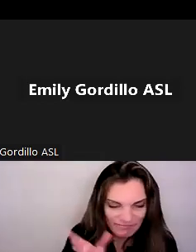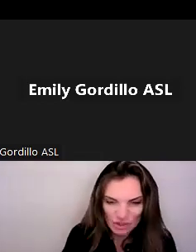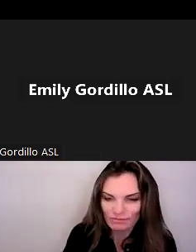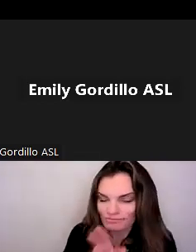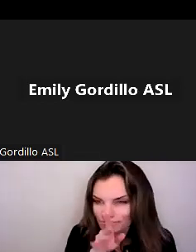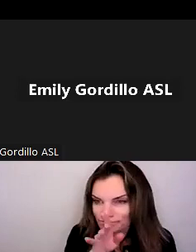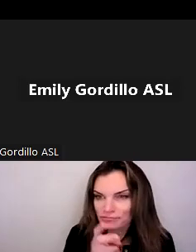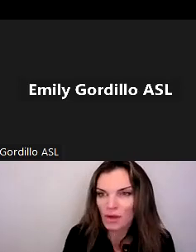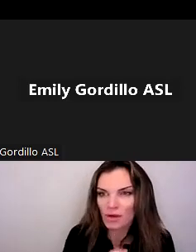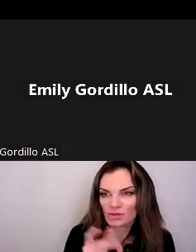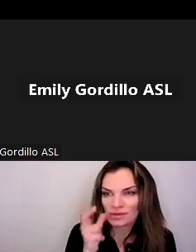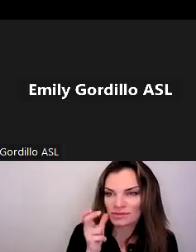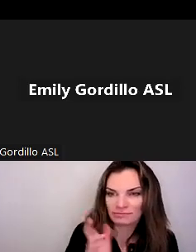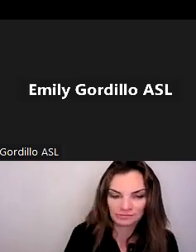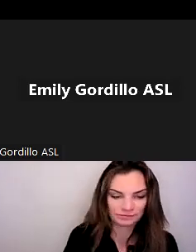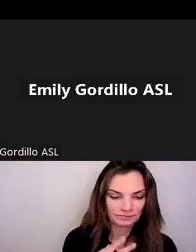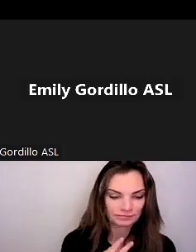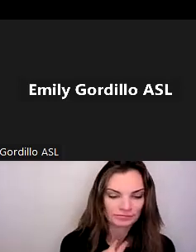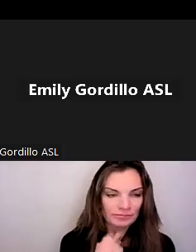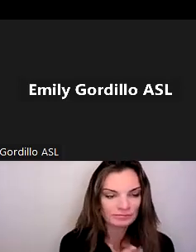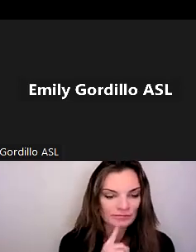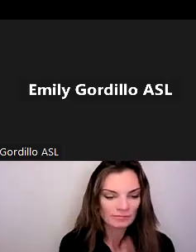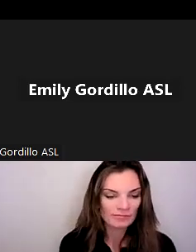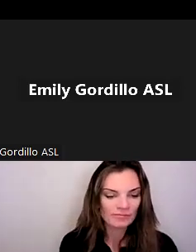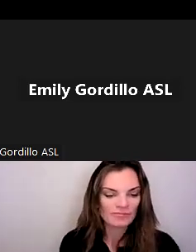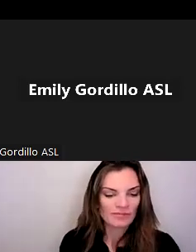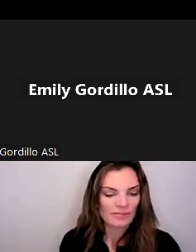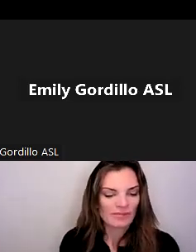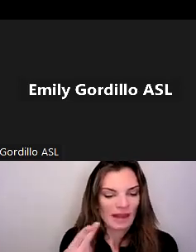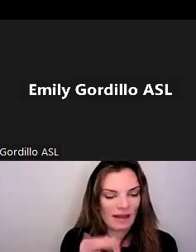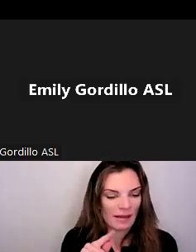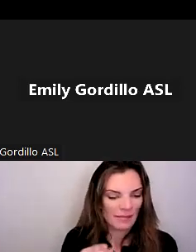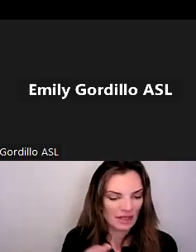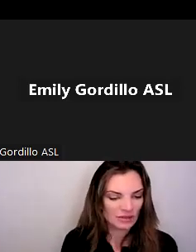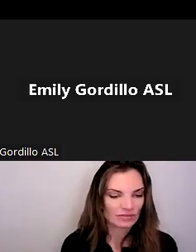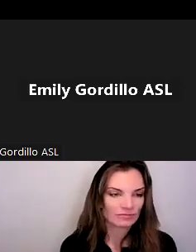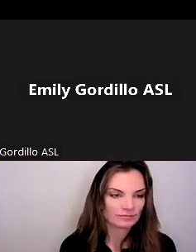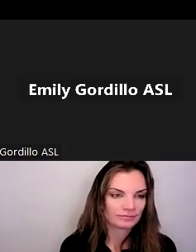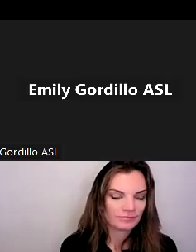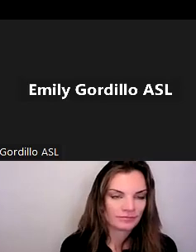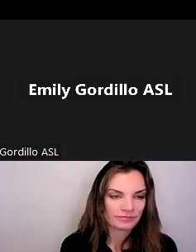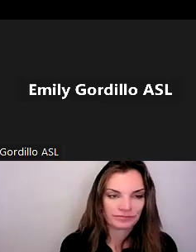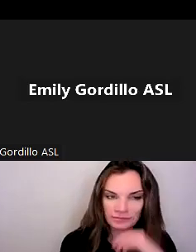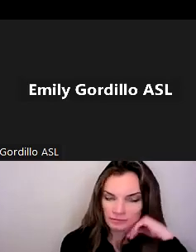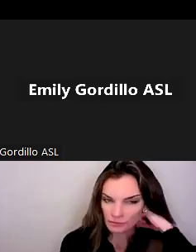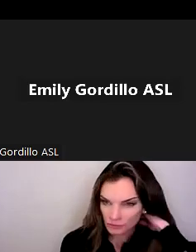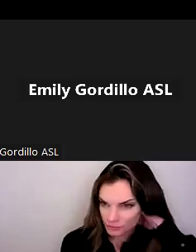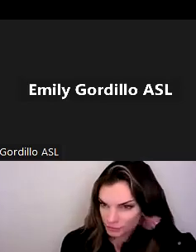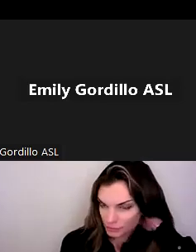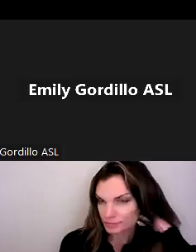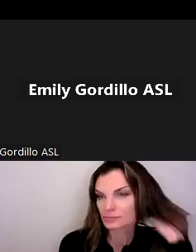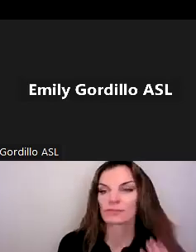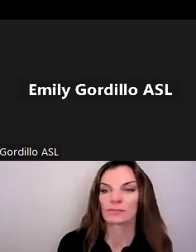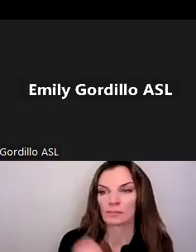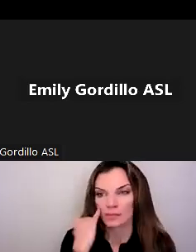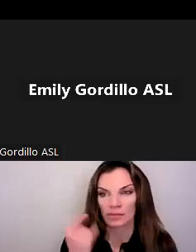times children's voices are higher pitched, so they're not going to be as easy to understand. If we're looking at even just